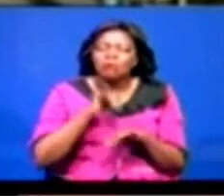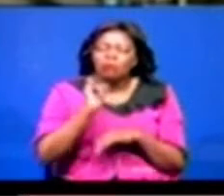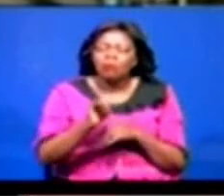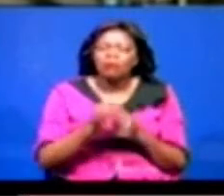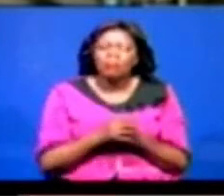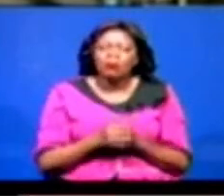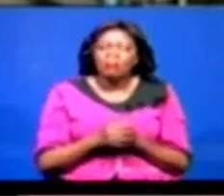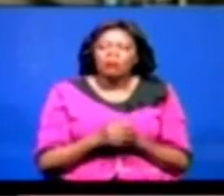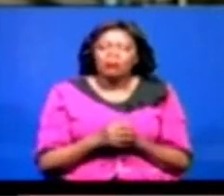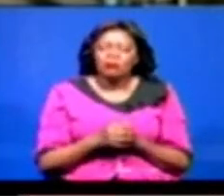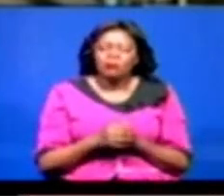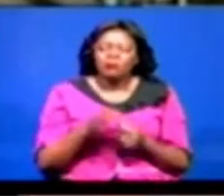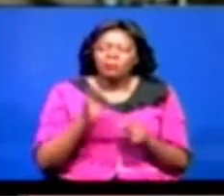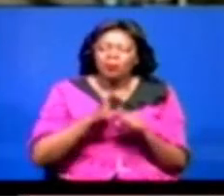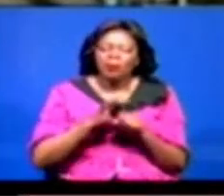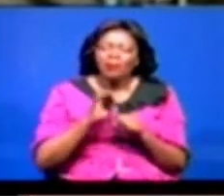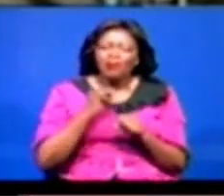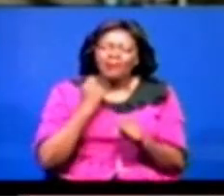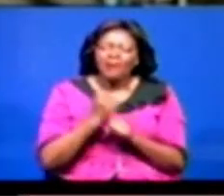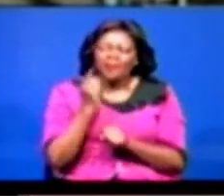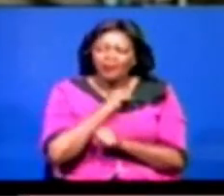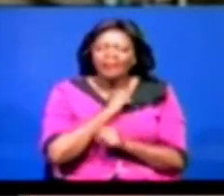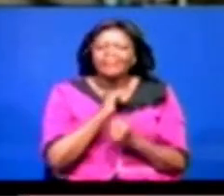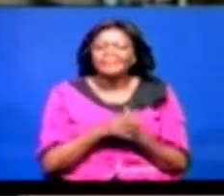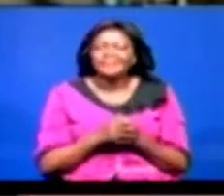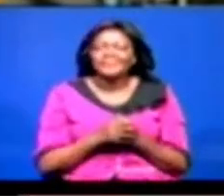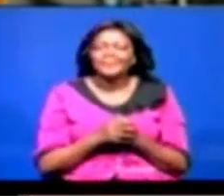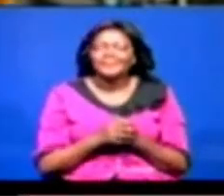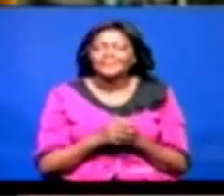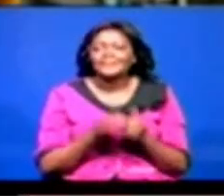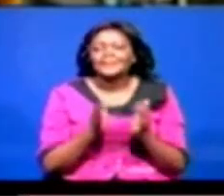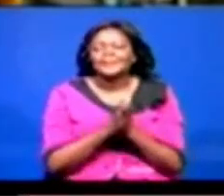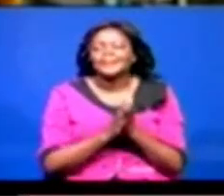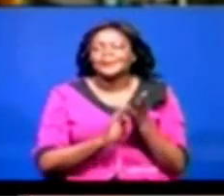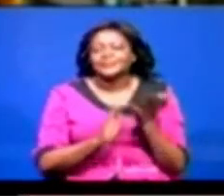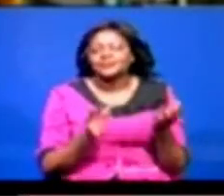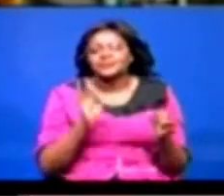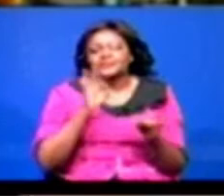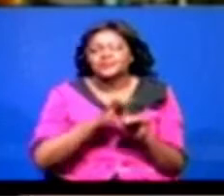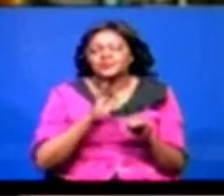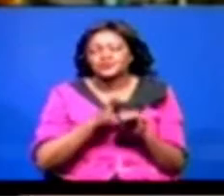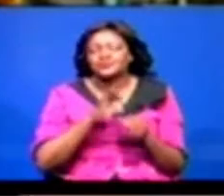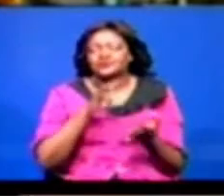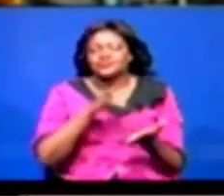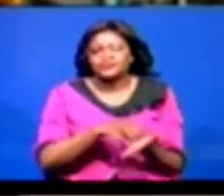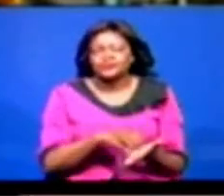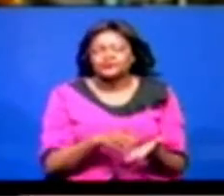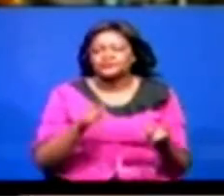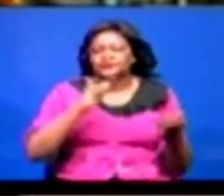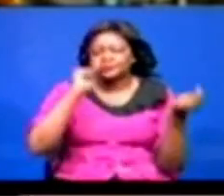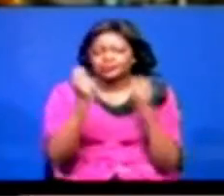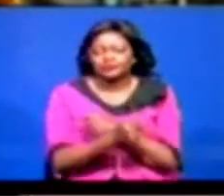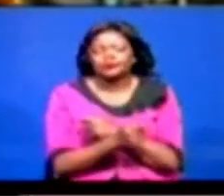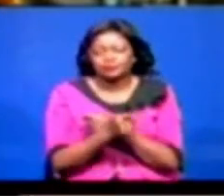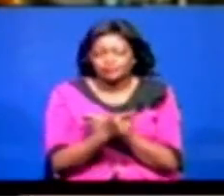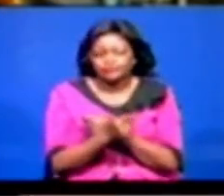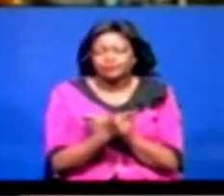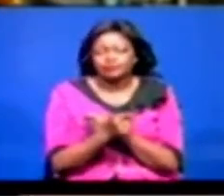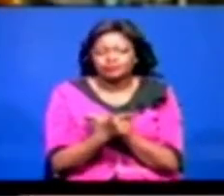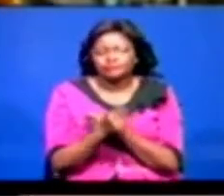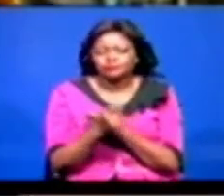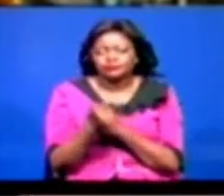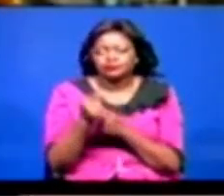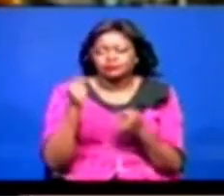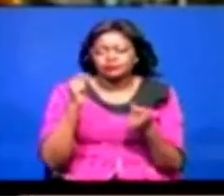the voting has been done and the polling station has been converted to the evening